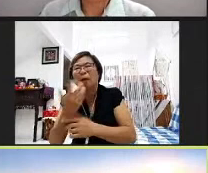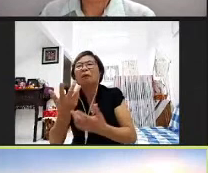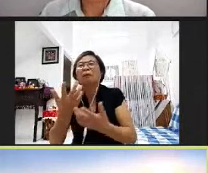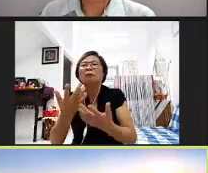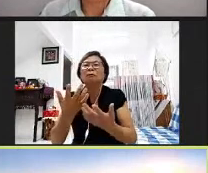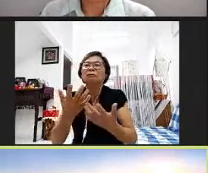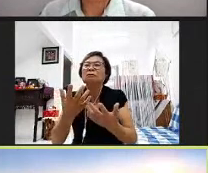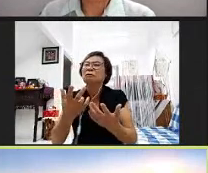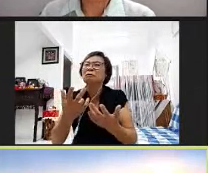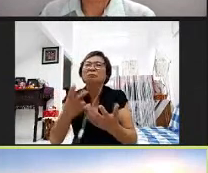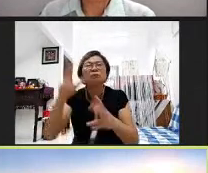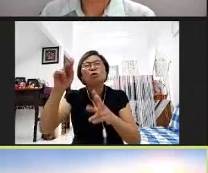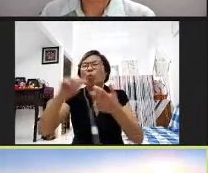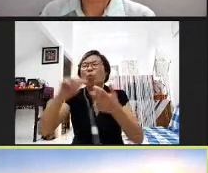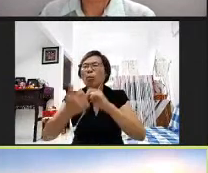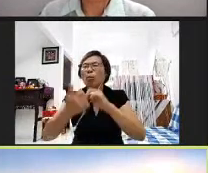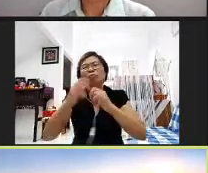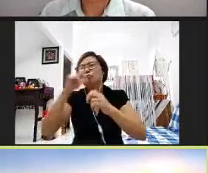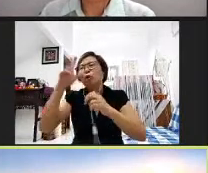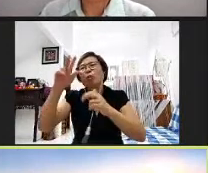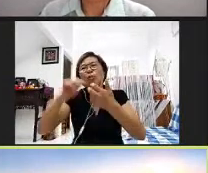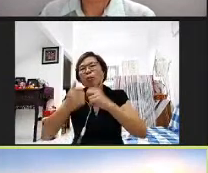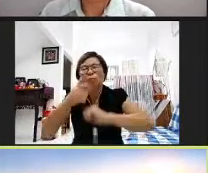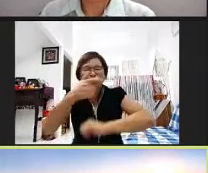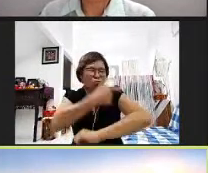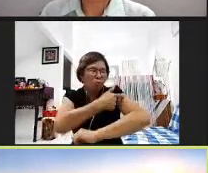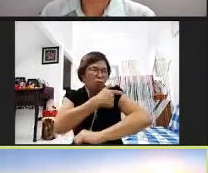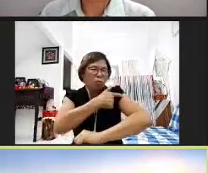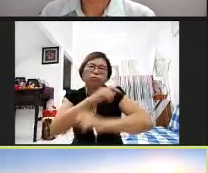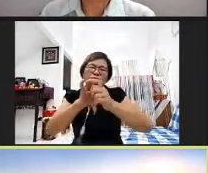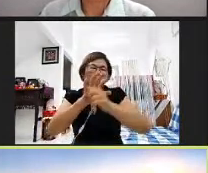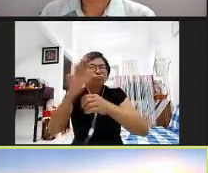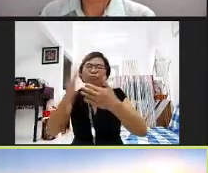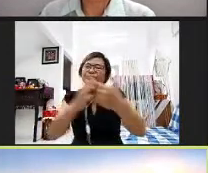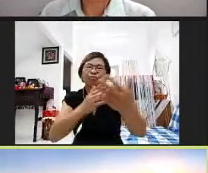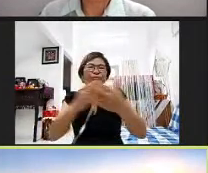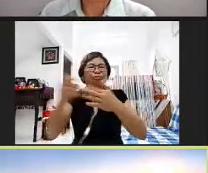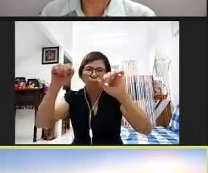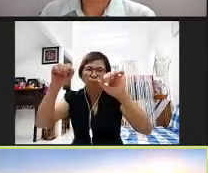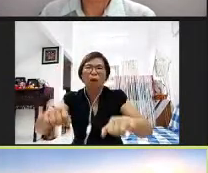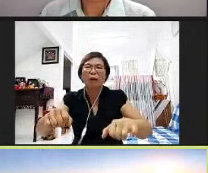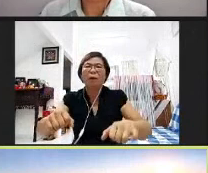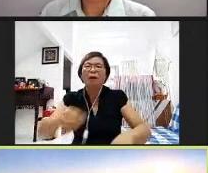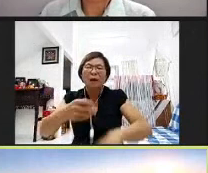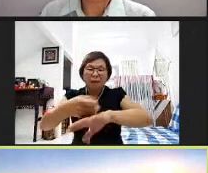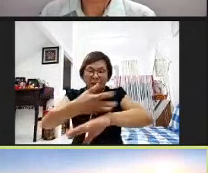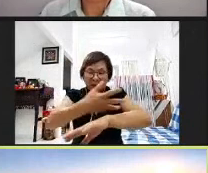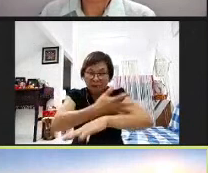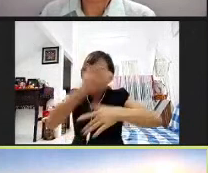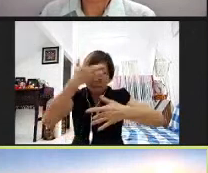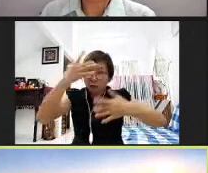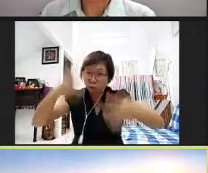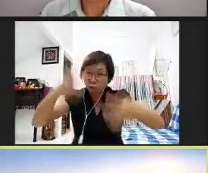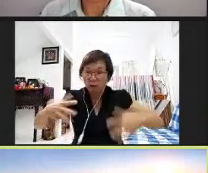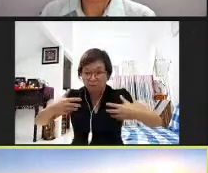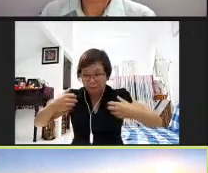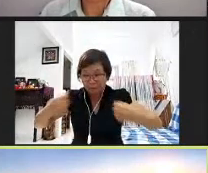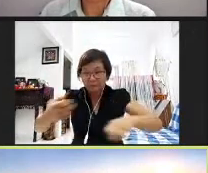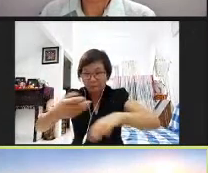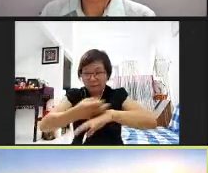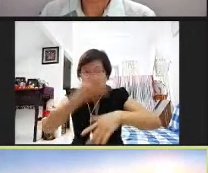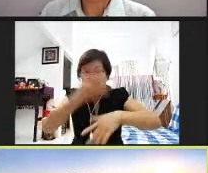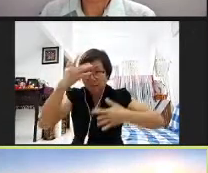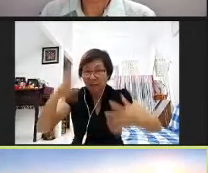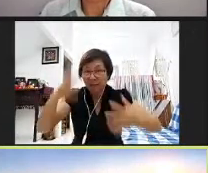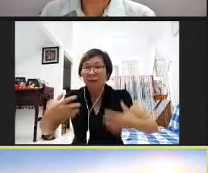no problem at all to get the vaccines. The cancer patients who are already treated, who are